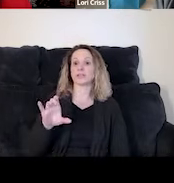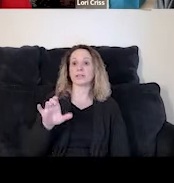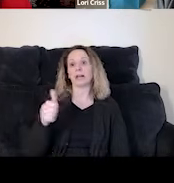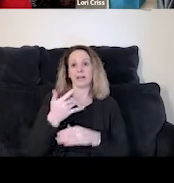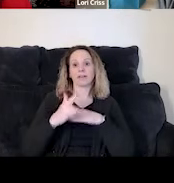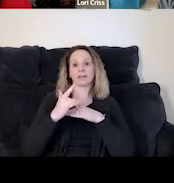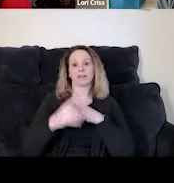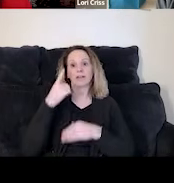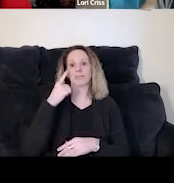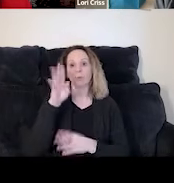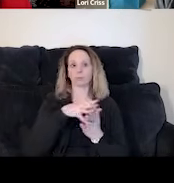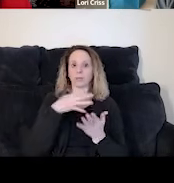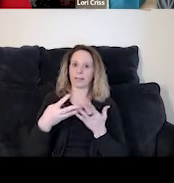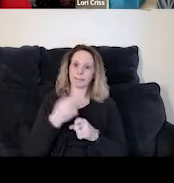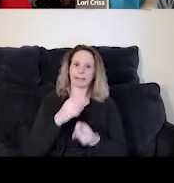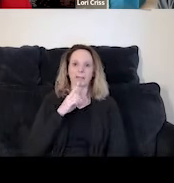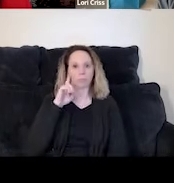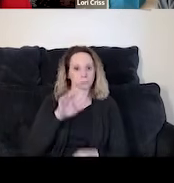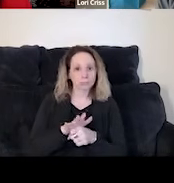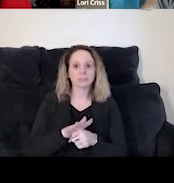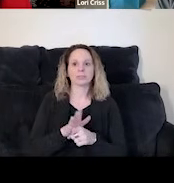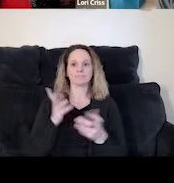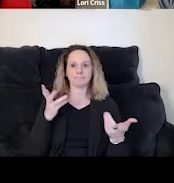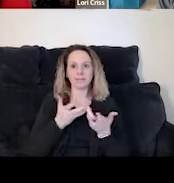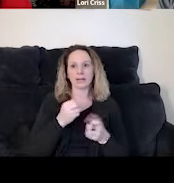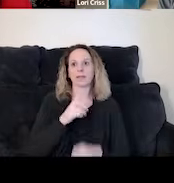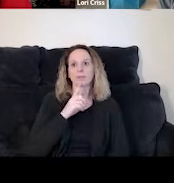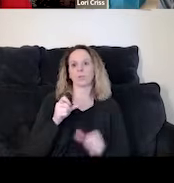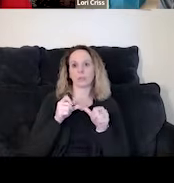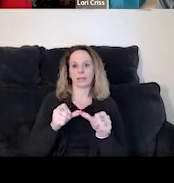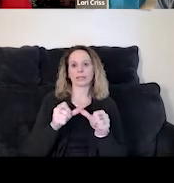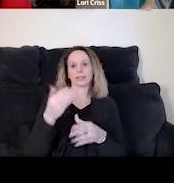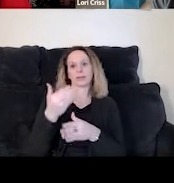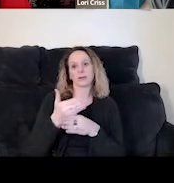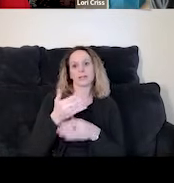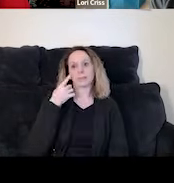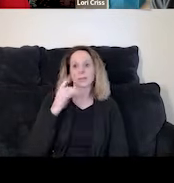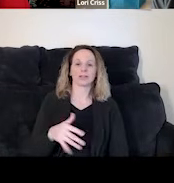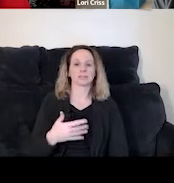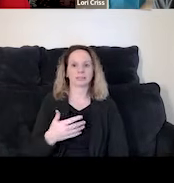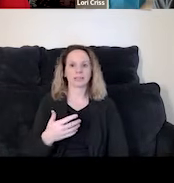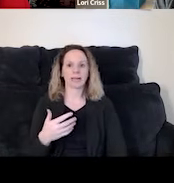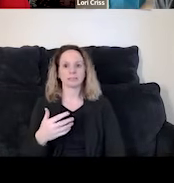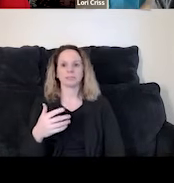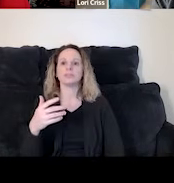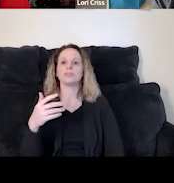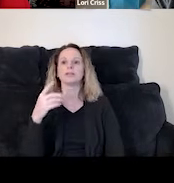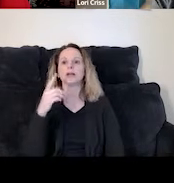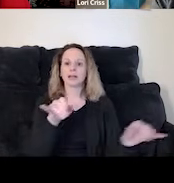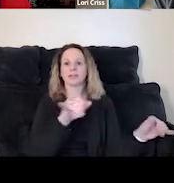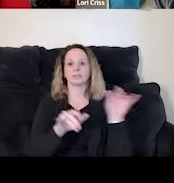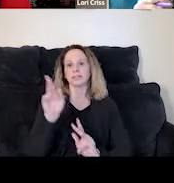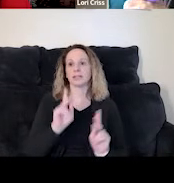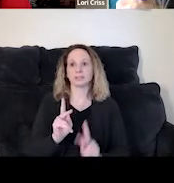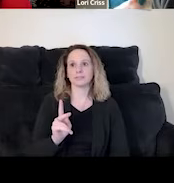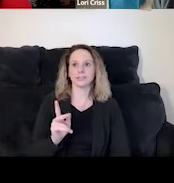availability in a calendar and committing to it and making sure that there's consistent participation by the same team members at the